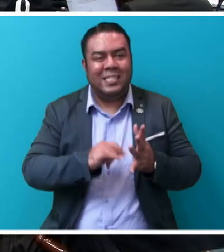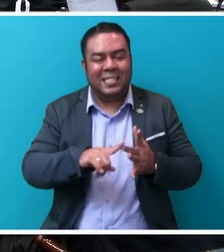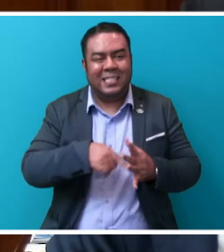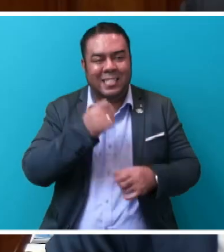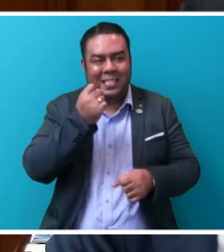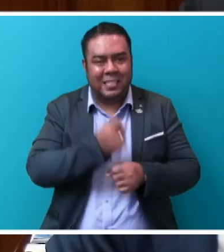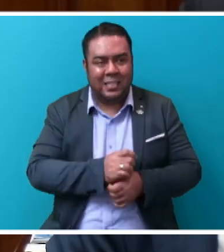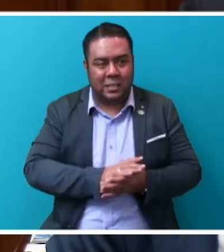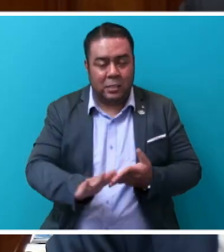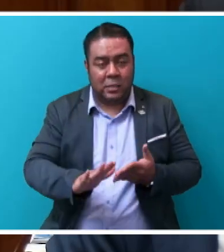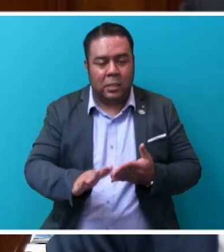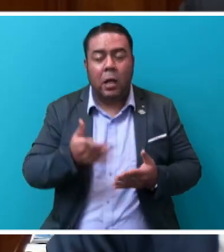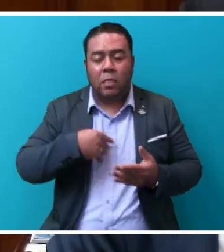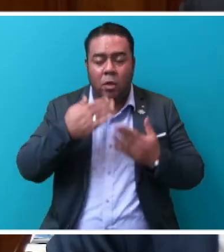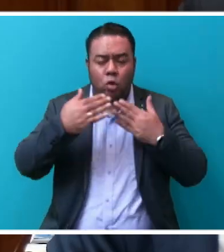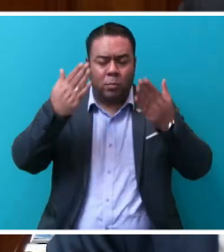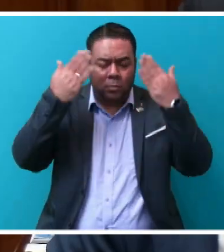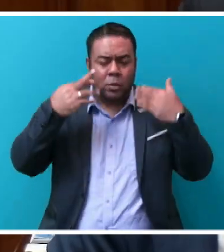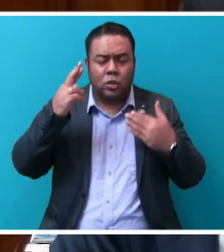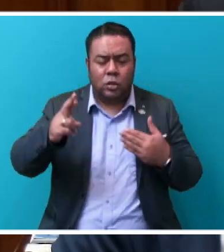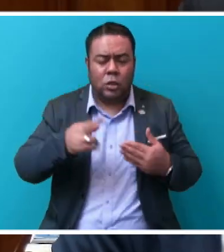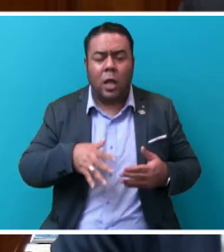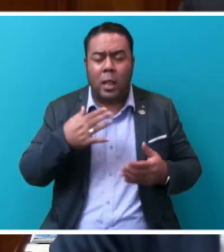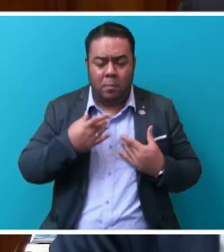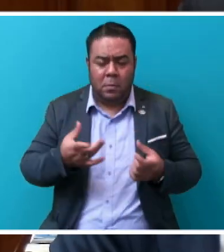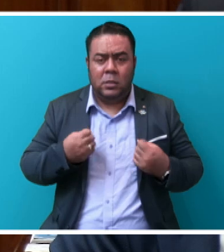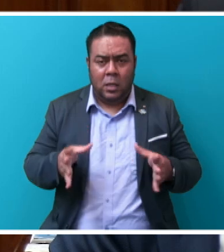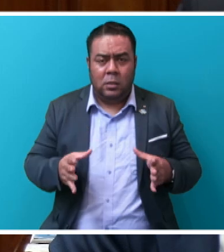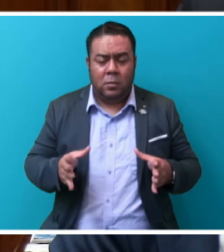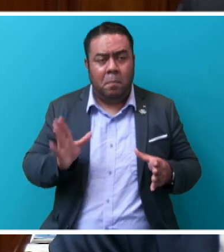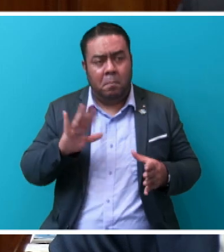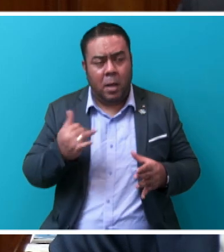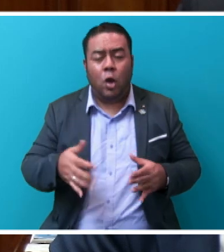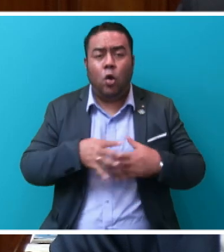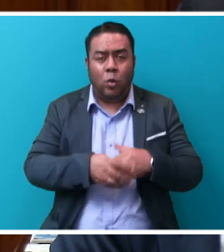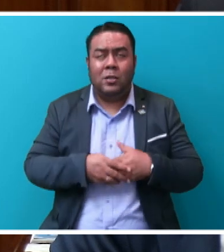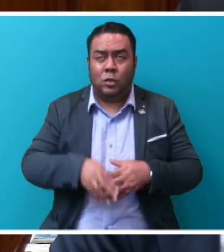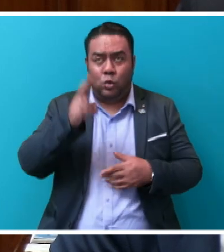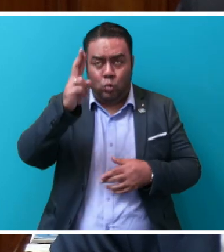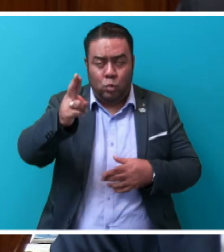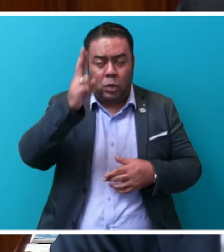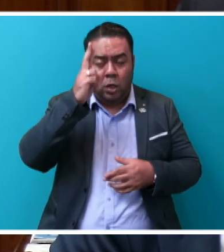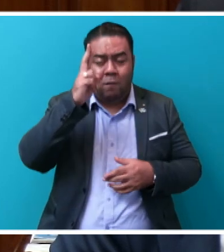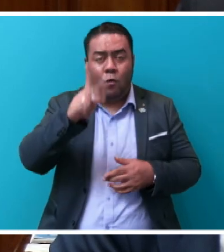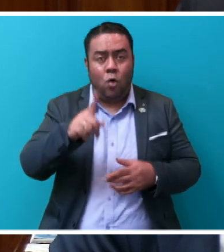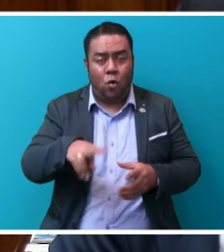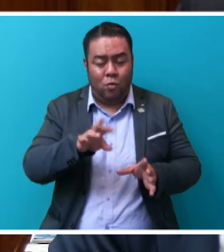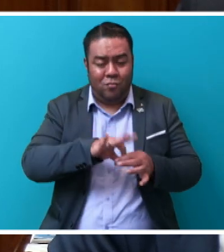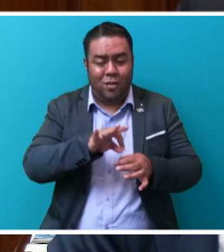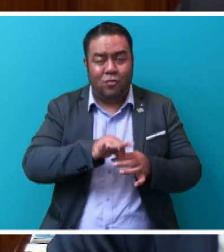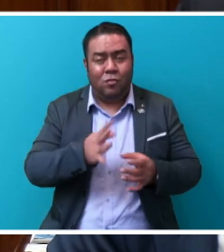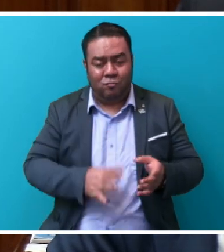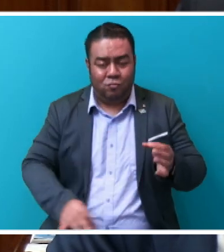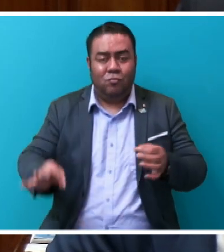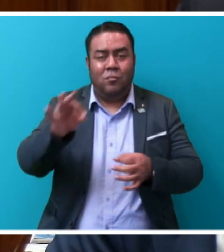Thank you, Mr. Speaker, sir. Mr. Speaker, let me begin by congratulating you, sir, for your election as the Speaker